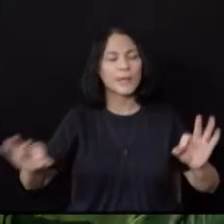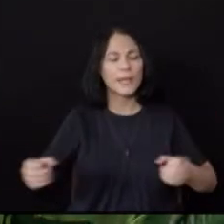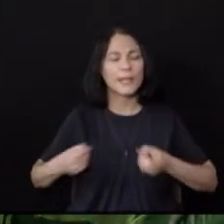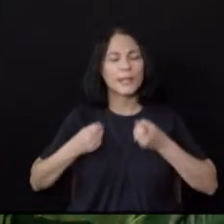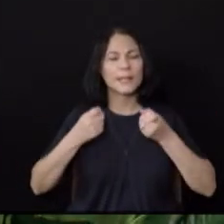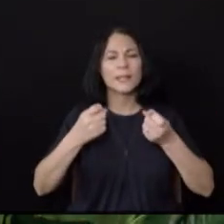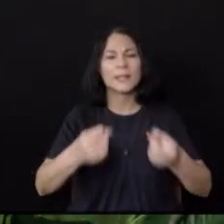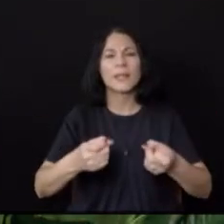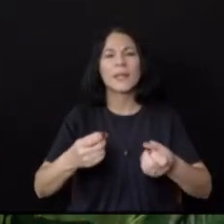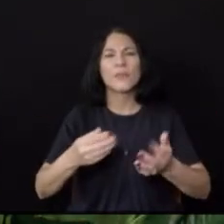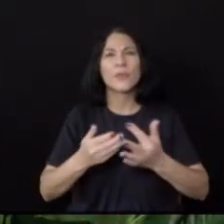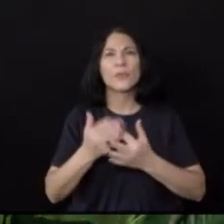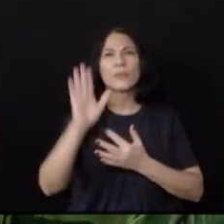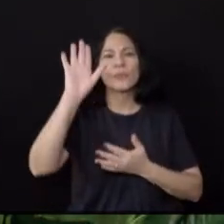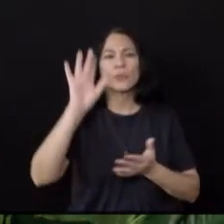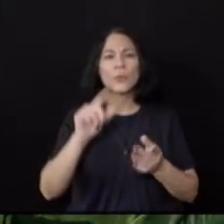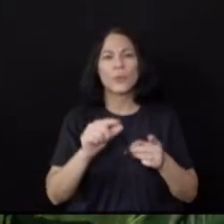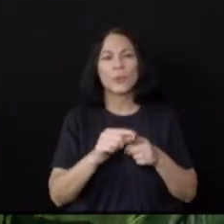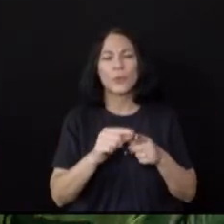love through your word.